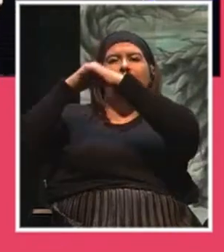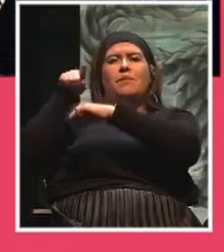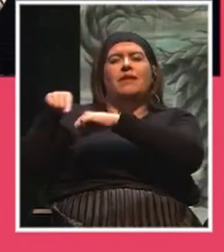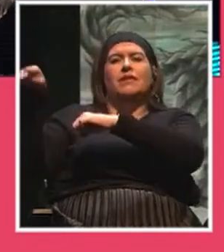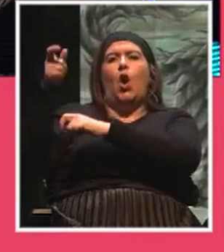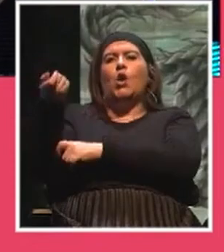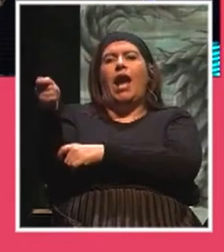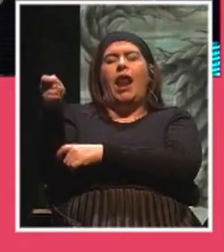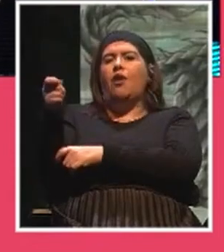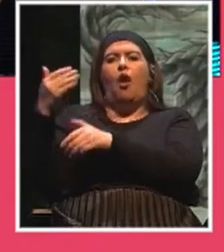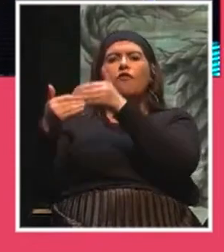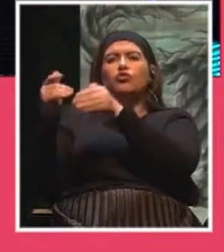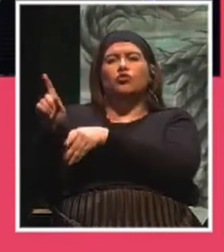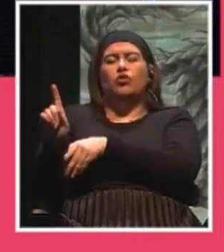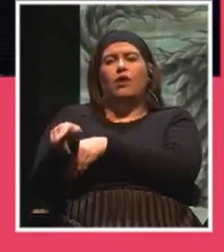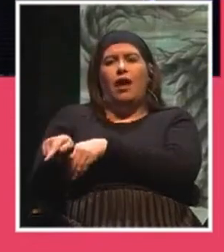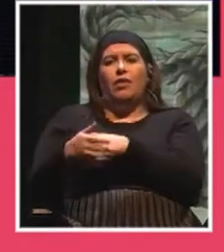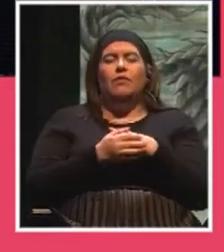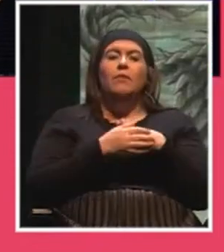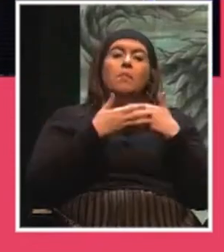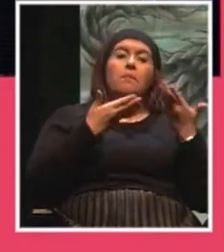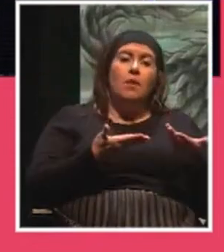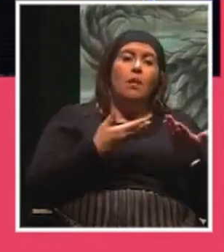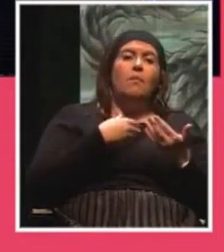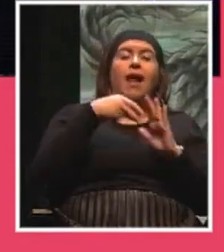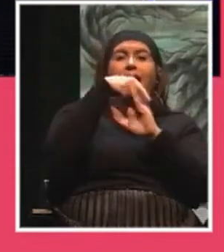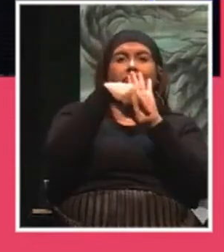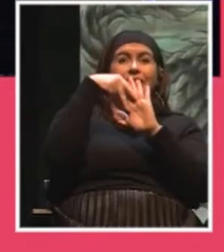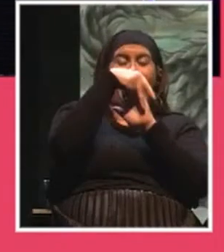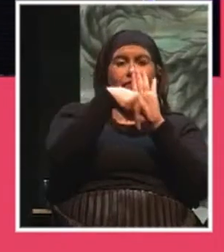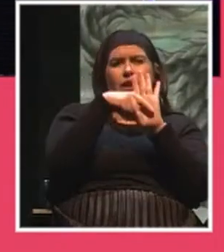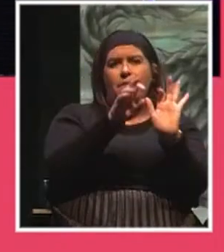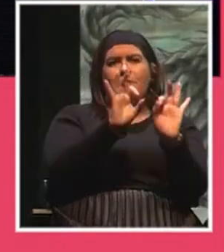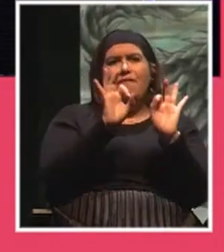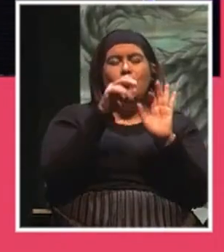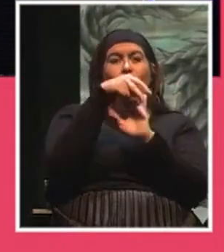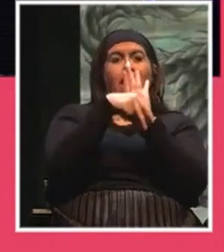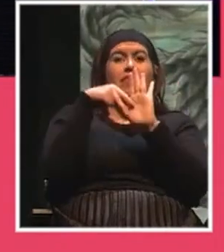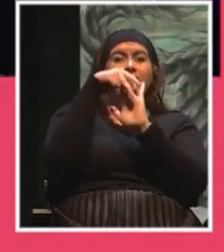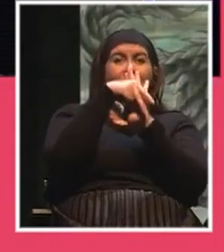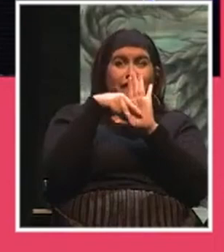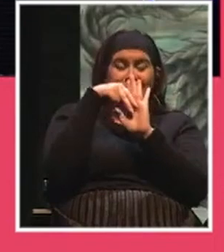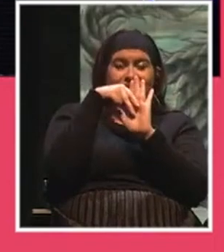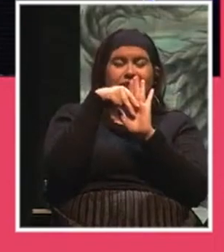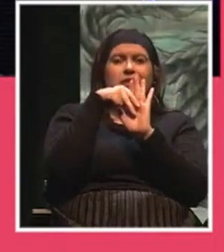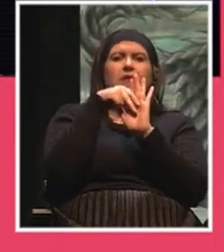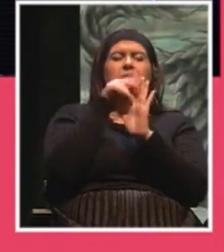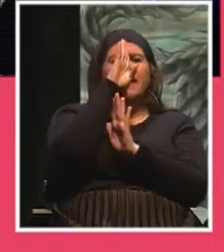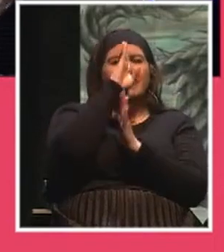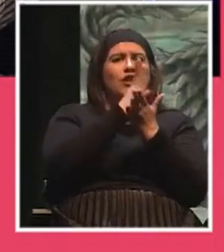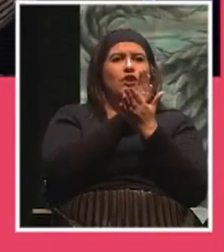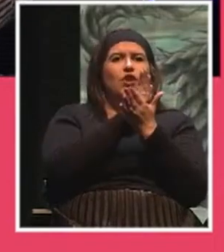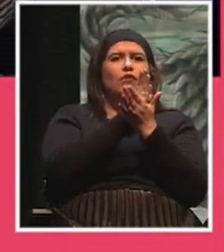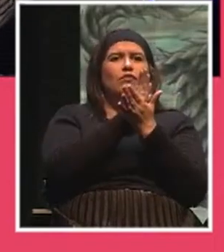interesting is that once Netflix decided, hey, we're going to make our own TV shows and